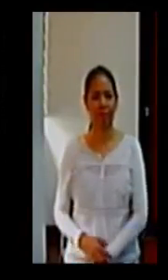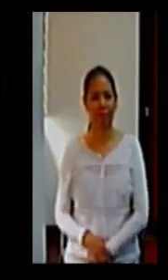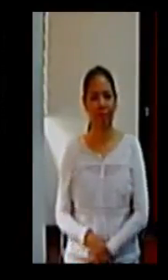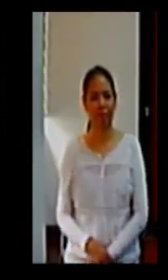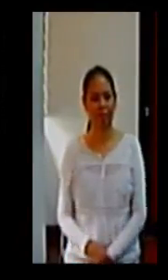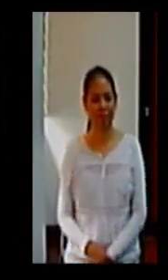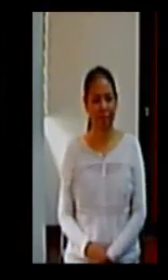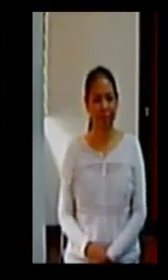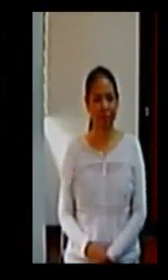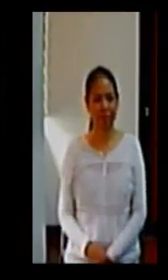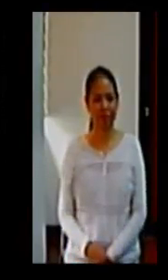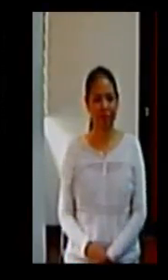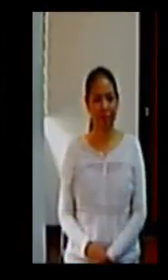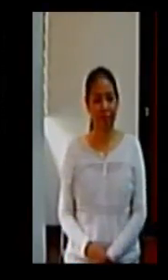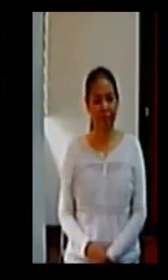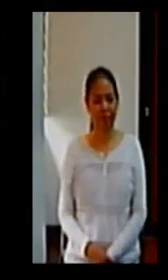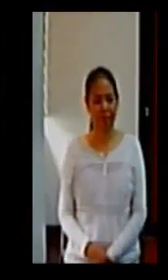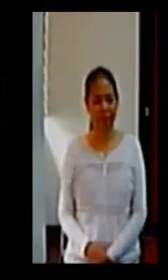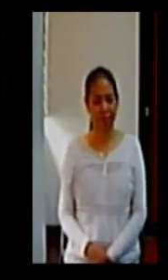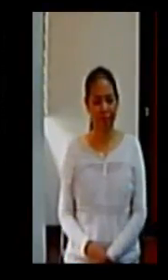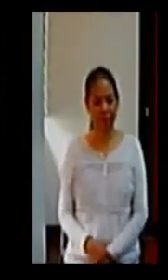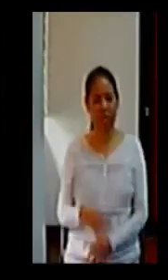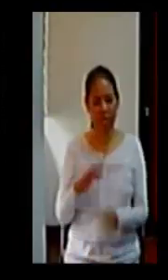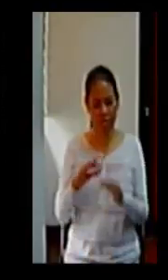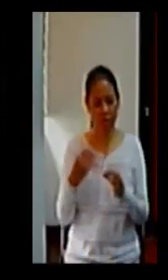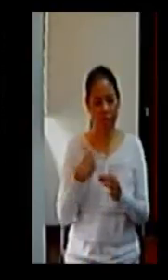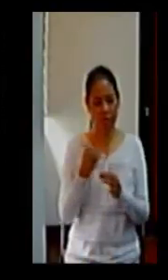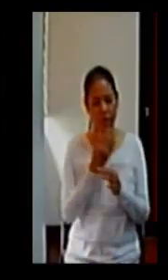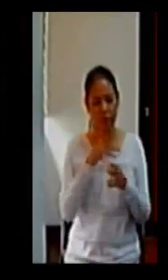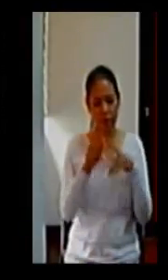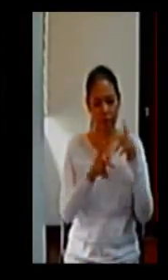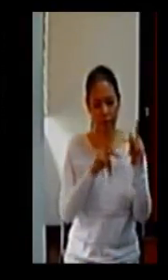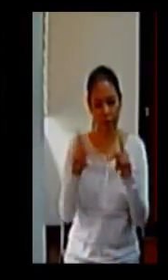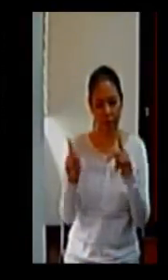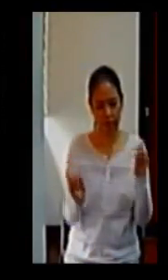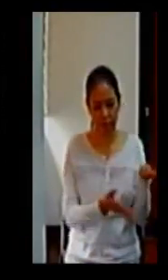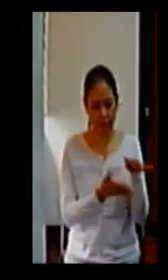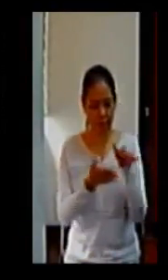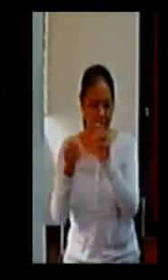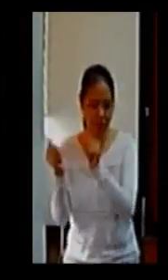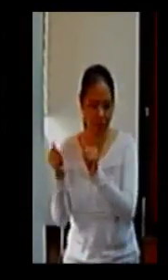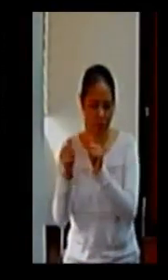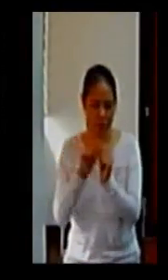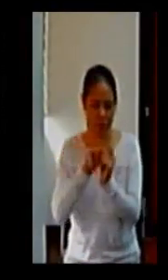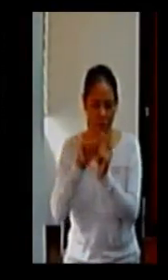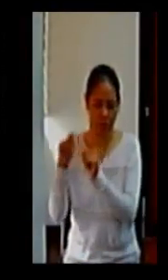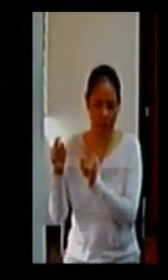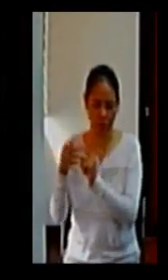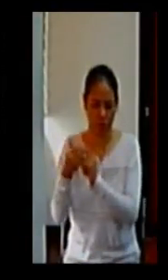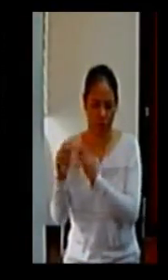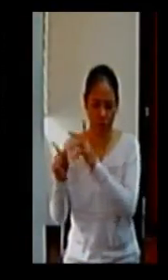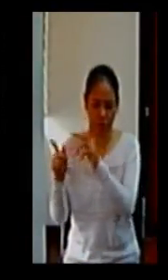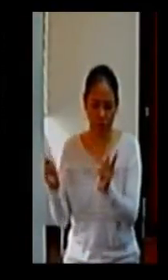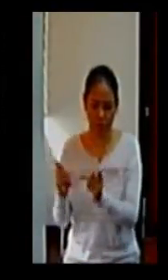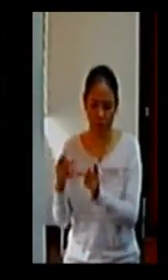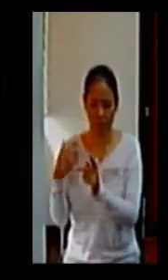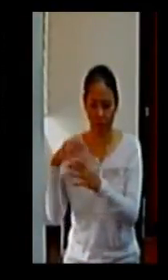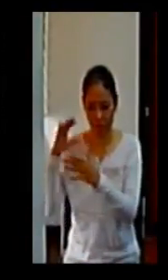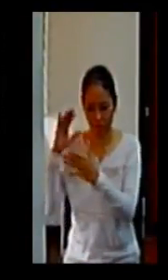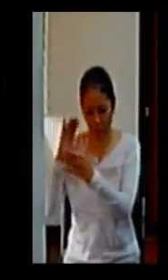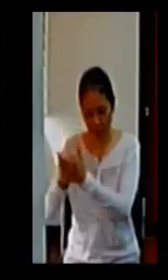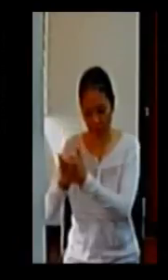if our people migrate, the tendency is they go to some other places, they marry and they stay